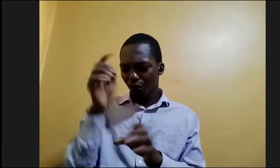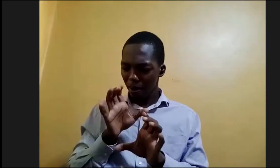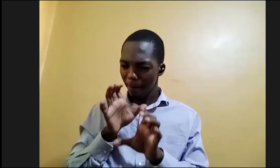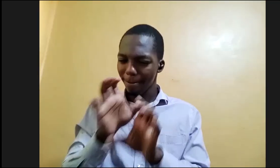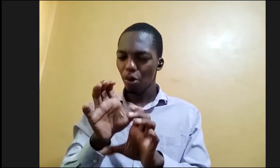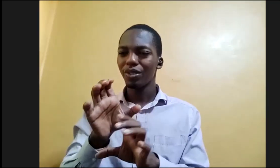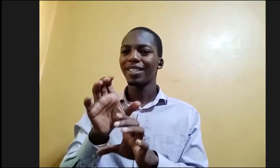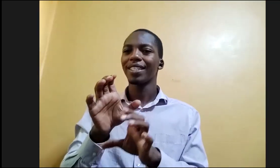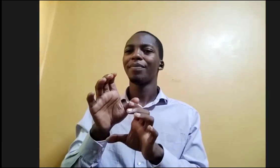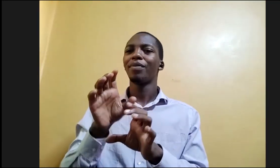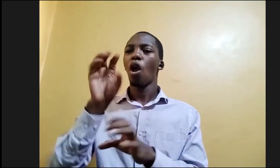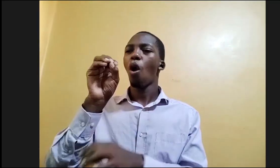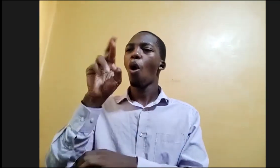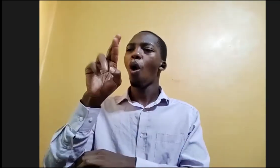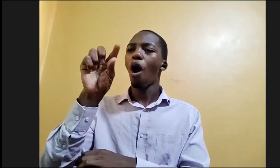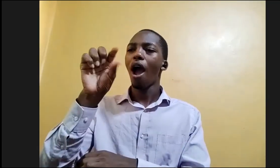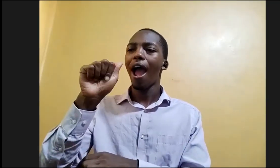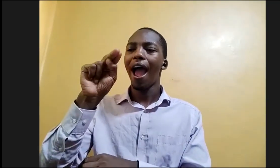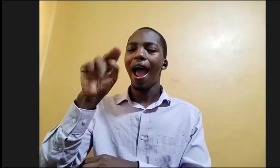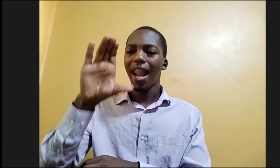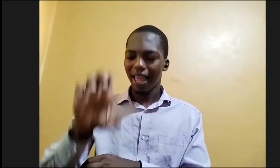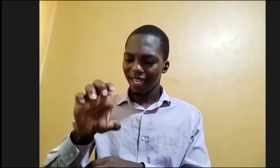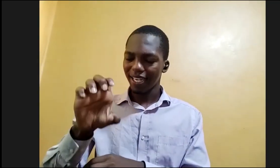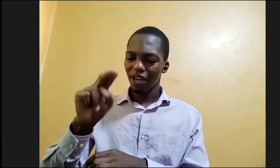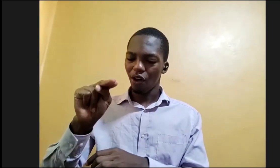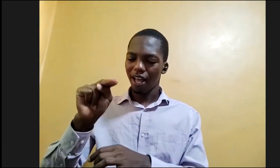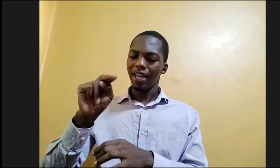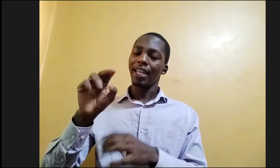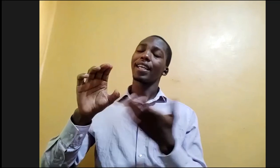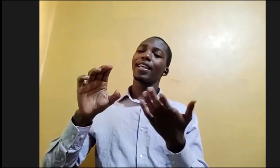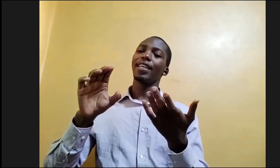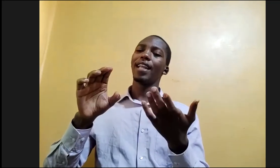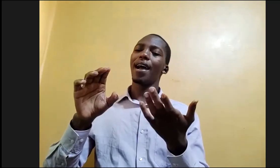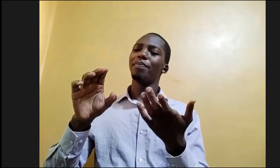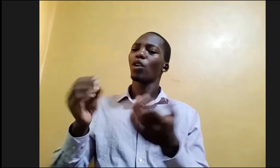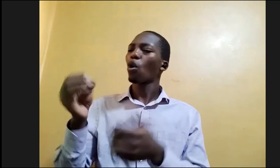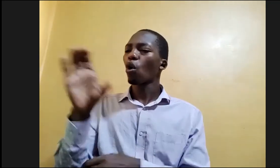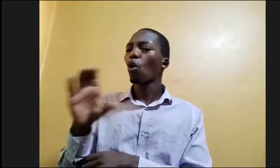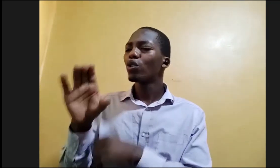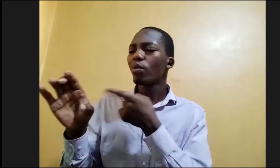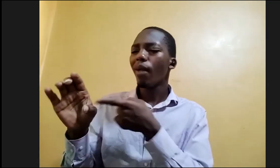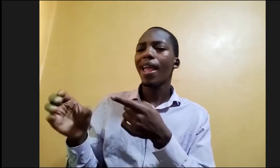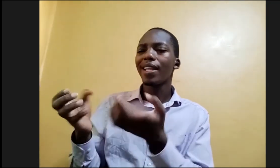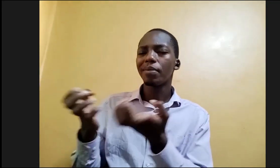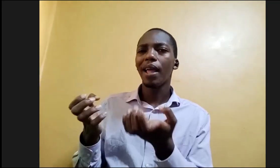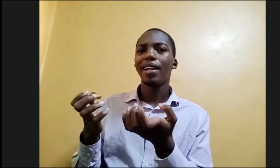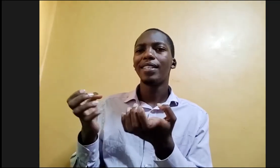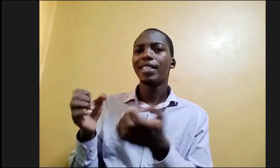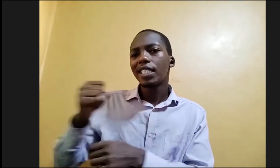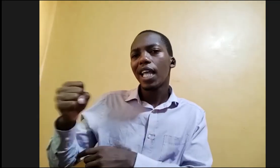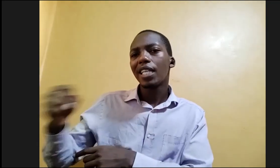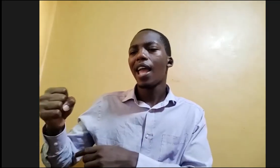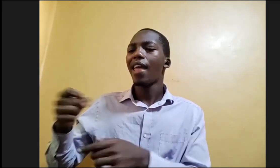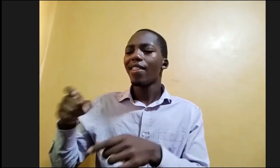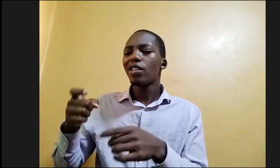consumer sectors that are no longer niche but more mainstream, and which will require, you know, a corresponding increase in